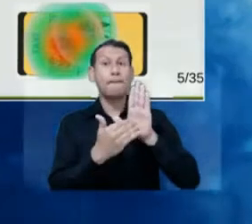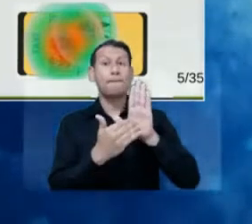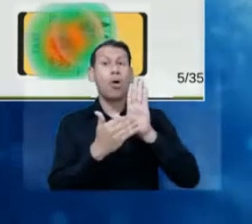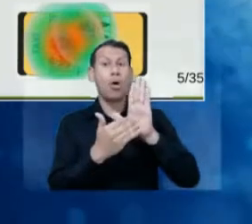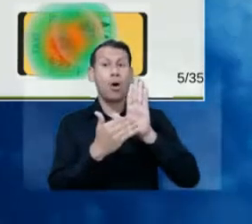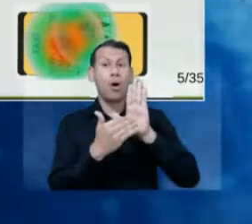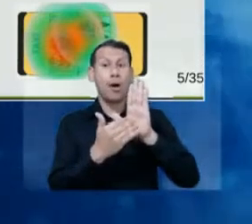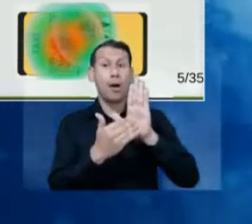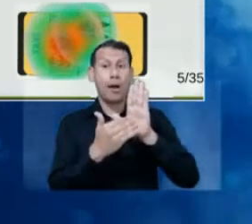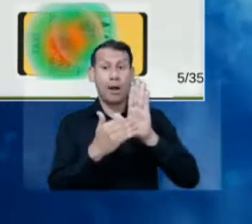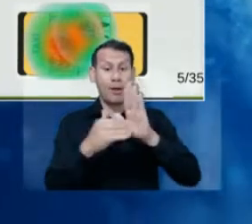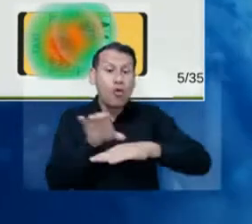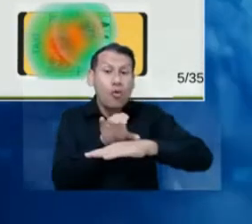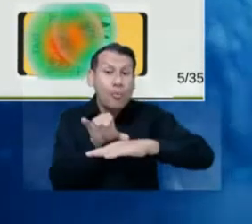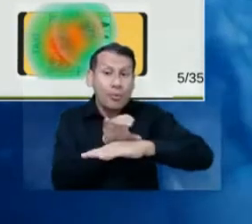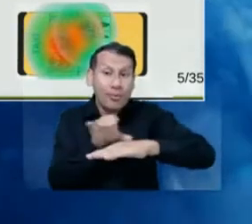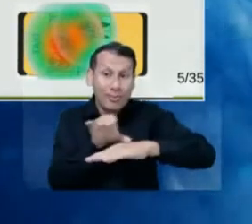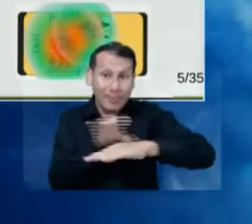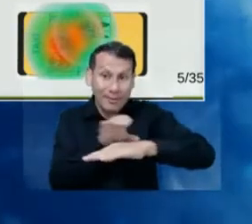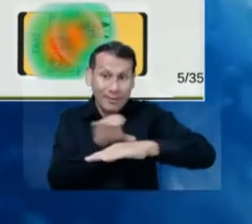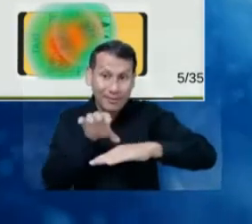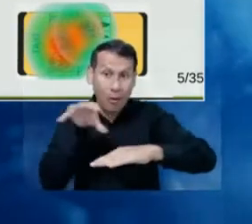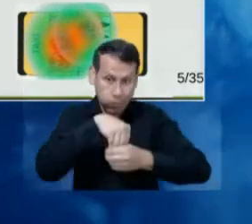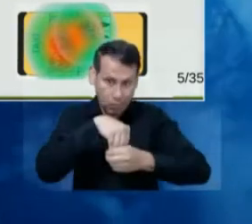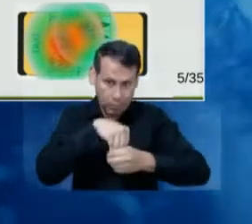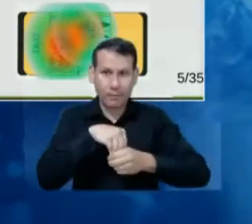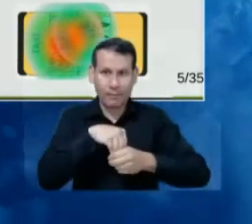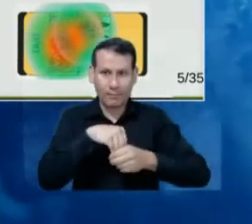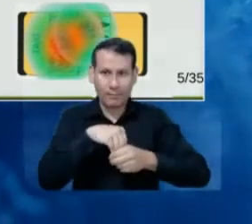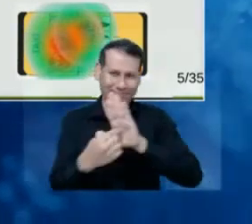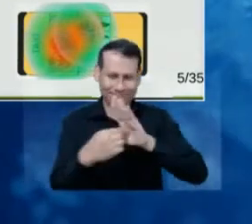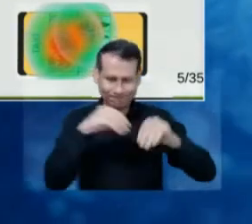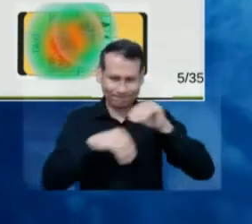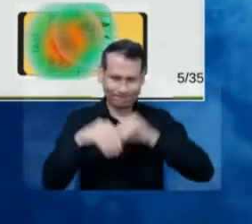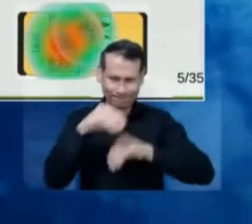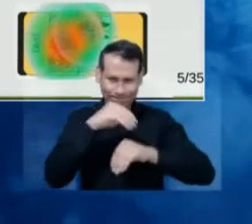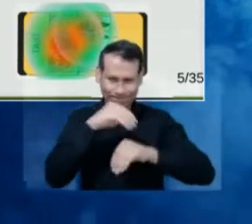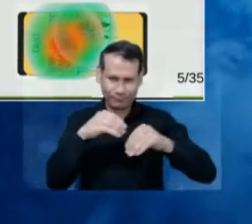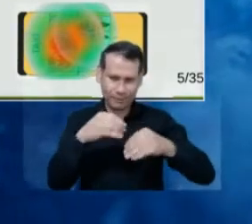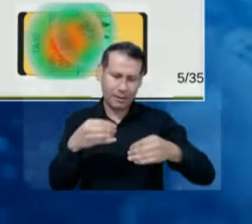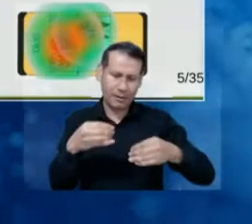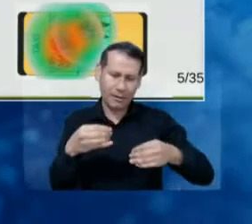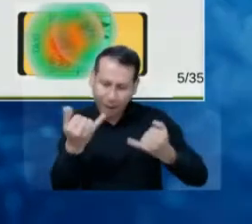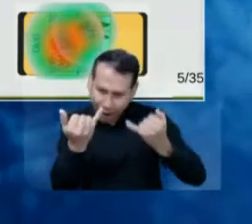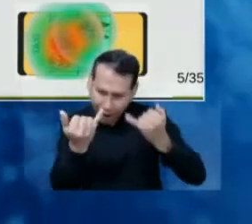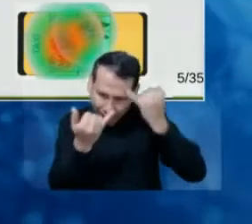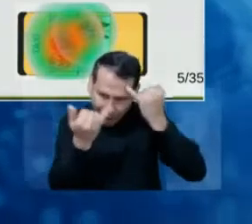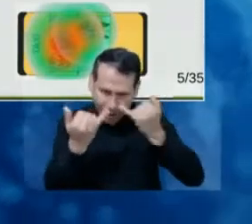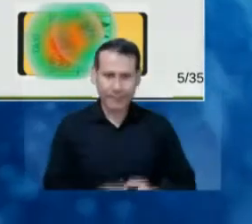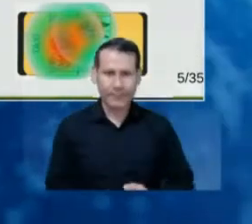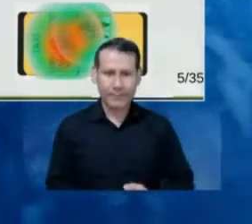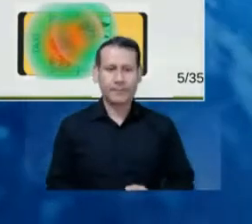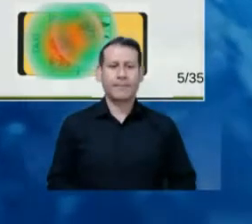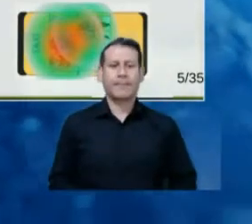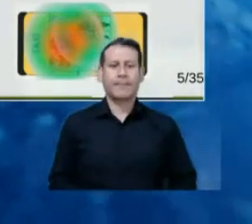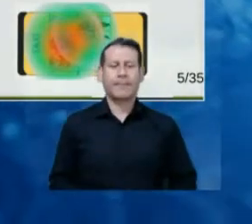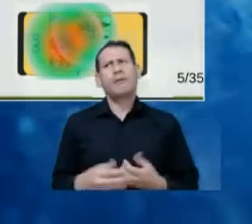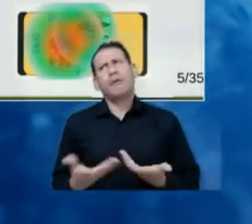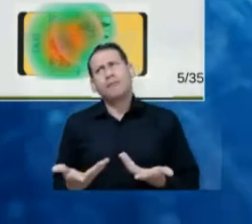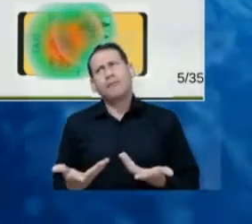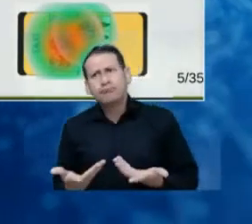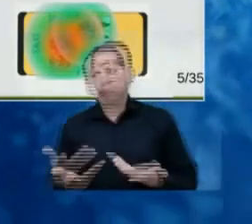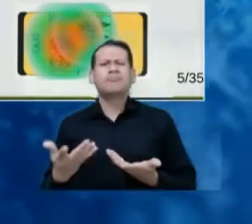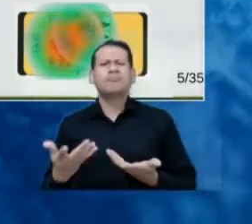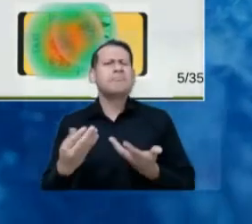anatomic models are defined. We'll explain that later. And what we're looking for is to represent the anatomic characteristics that